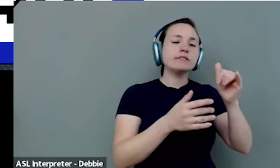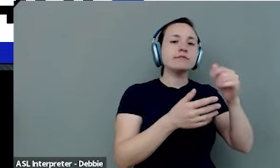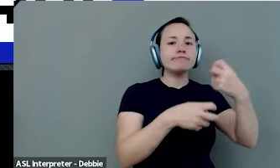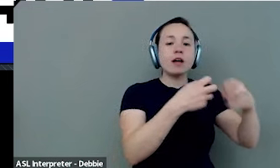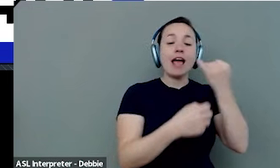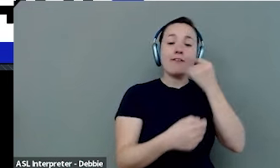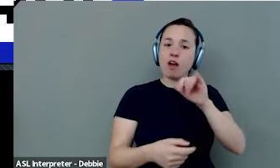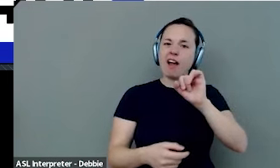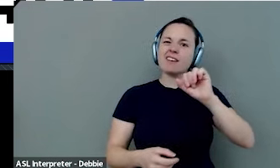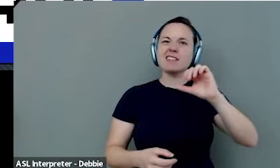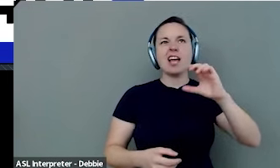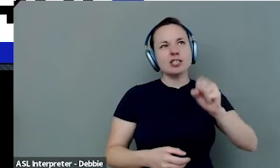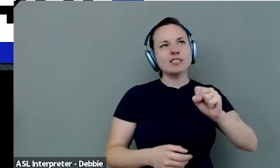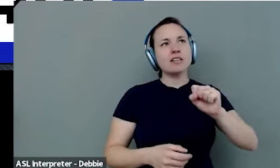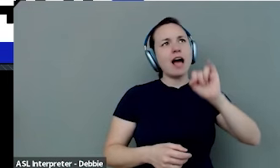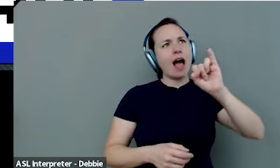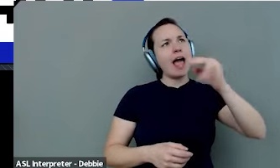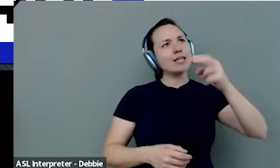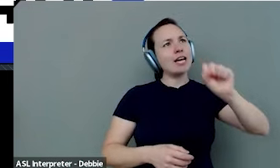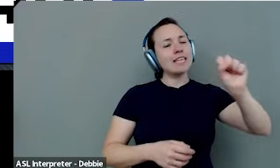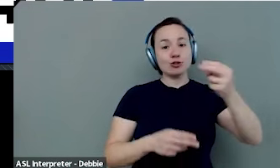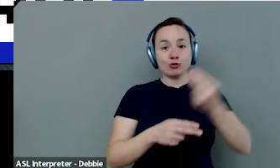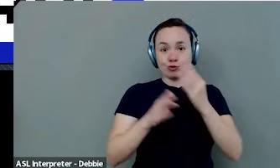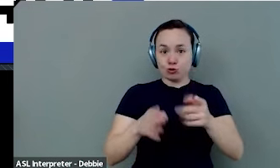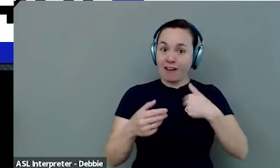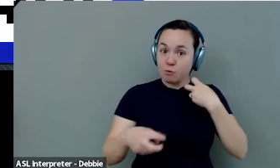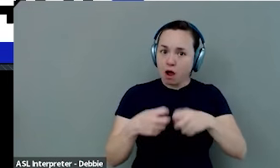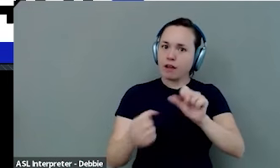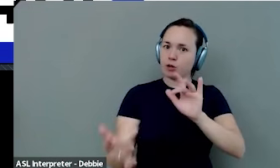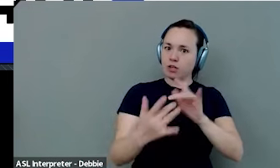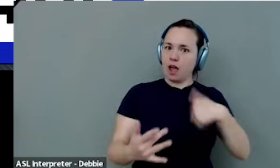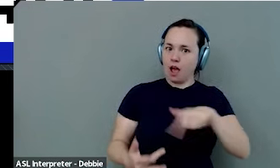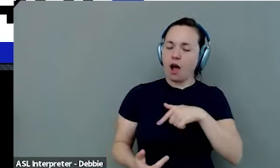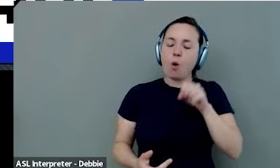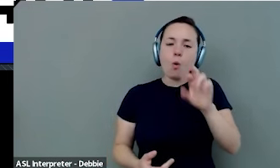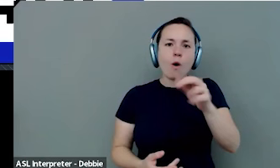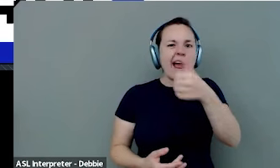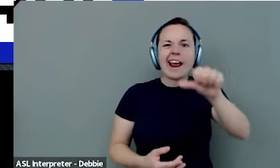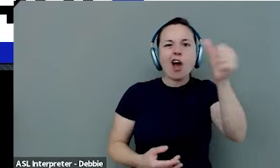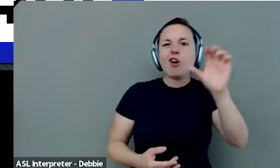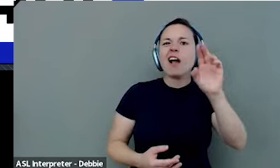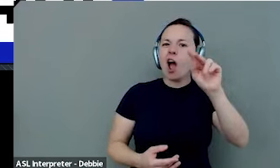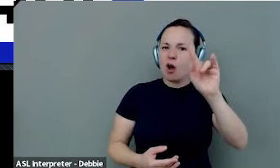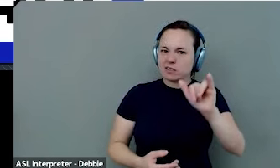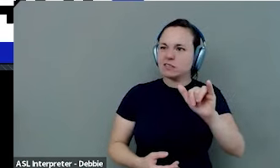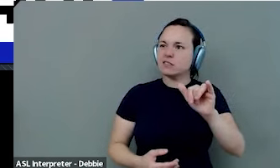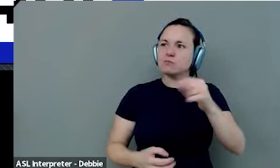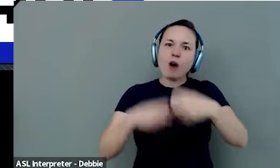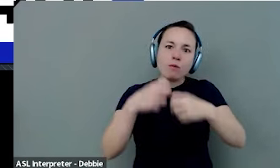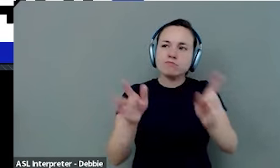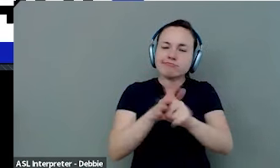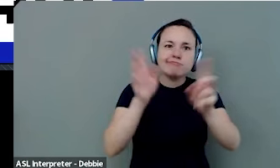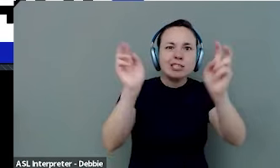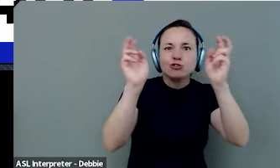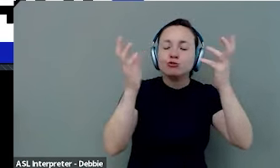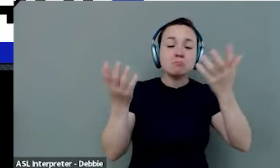have problems with your IHSS, you can always reach out to us or any other county issue that might come up. So thank you so